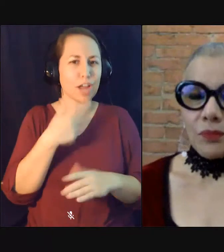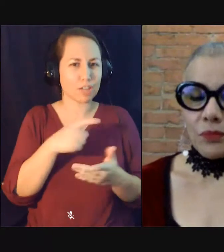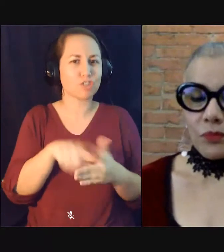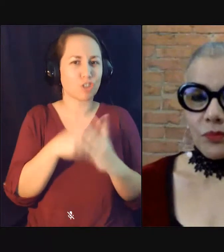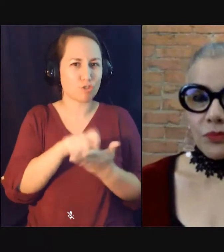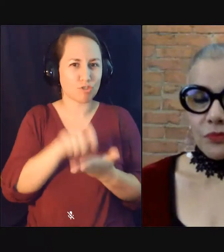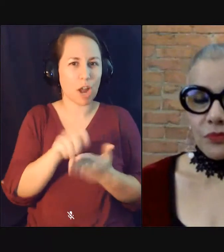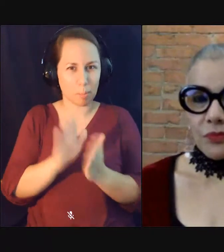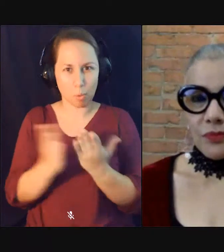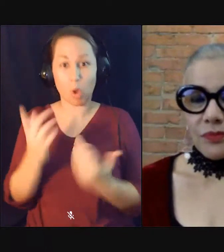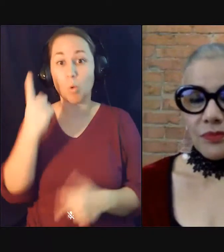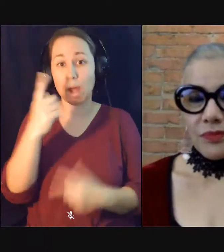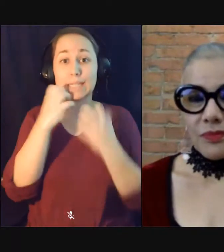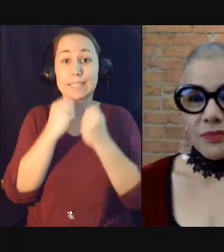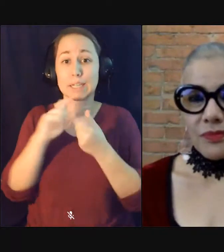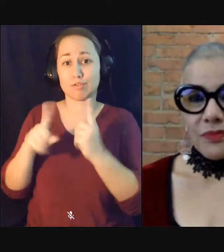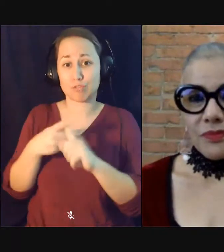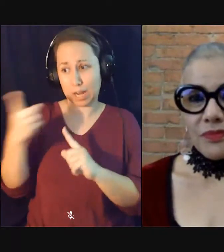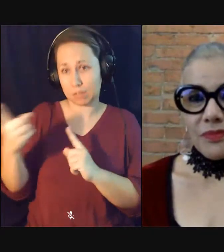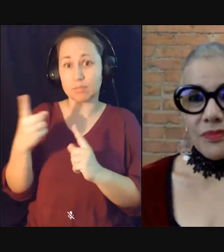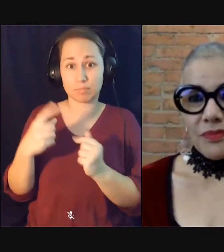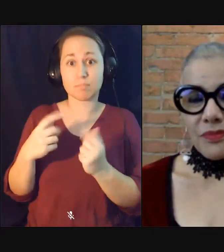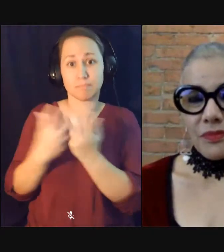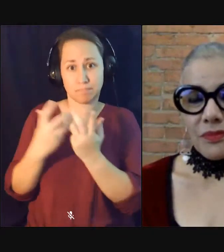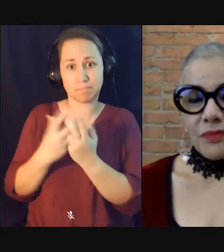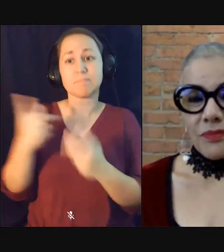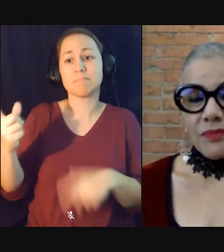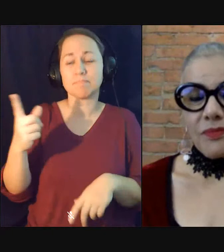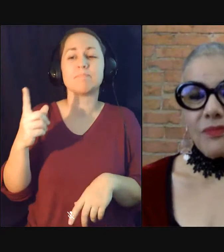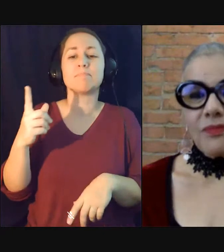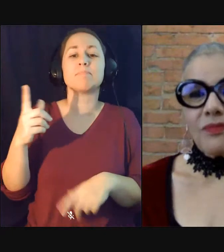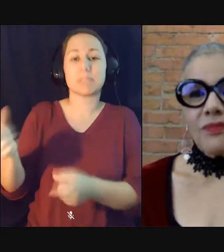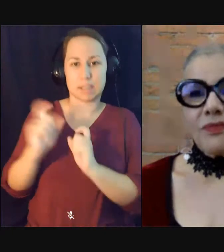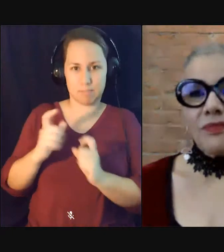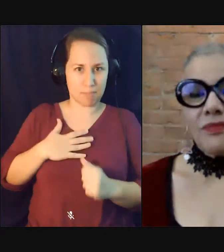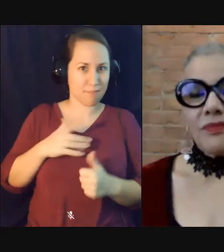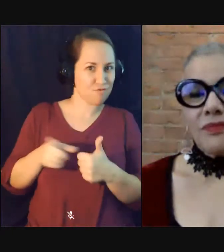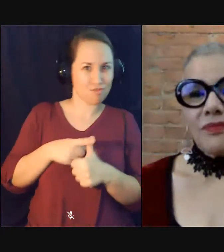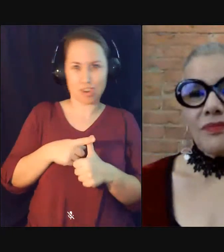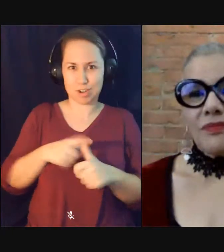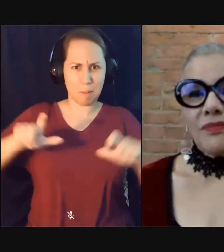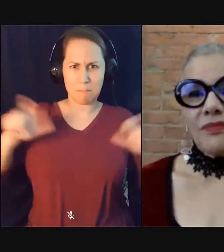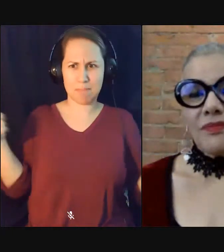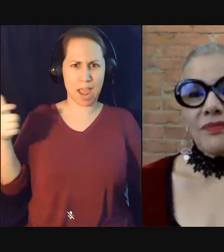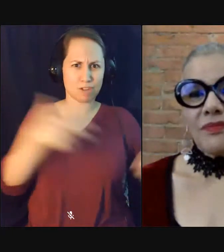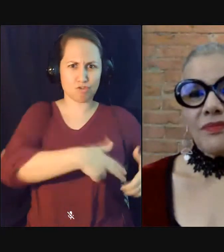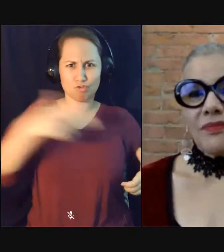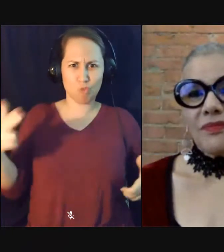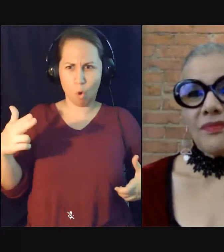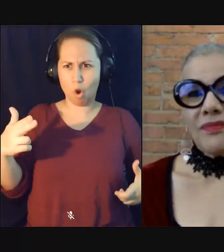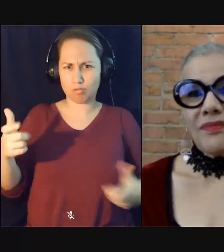A very dear friend and beloved comrade gave me my first big broadsword on Doril, this